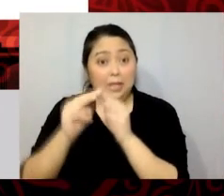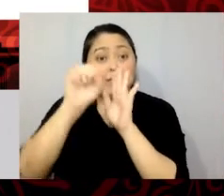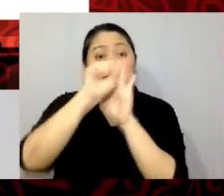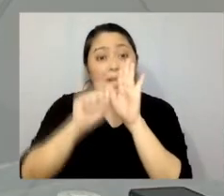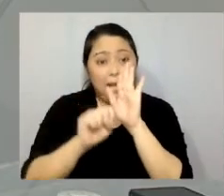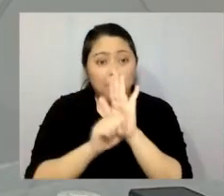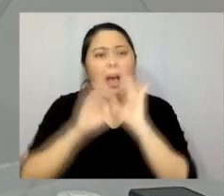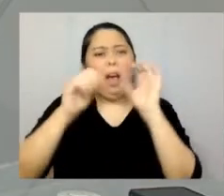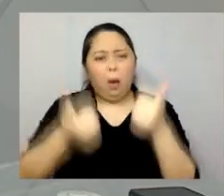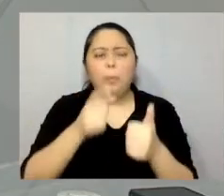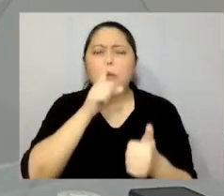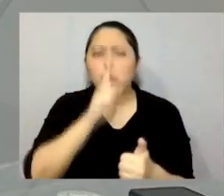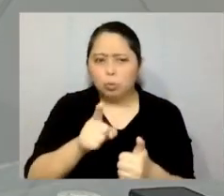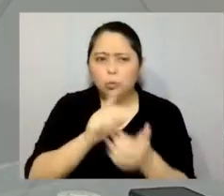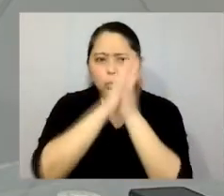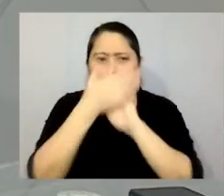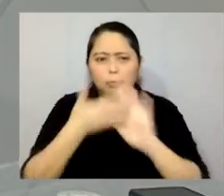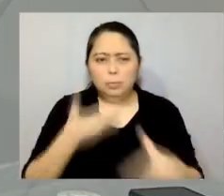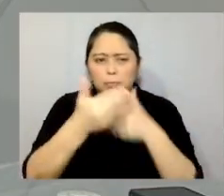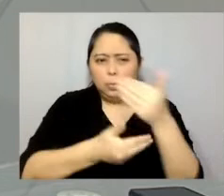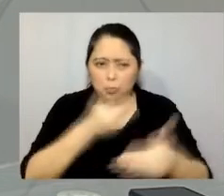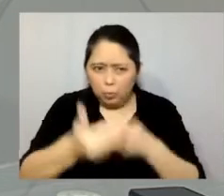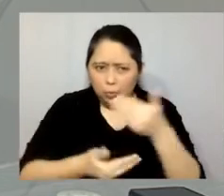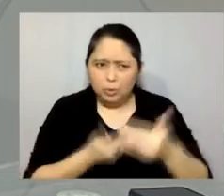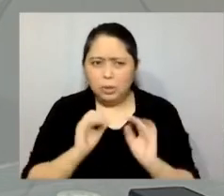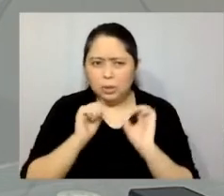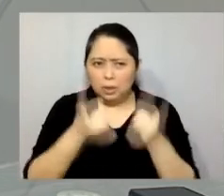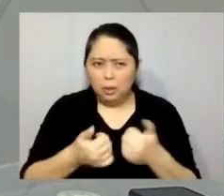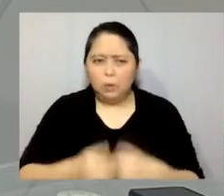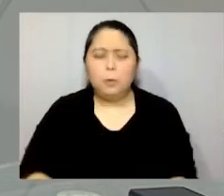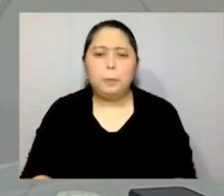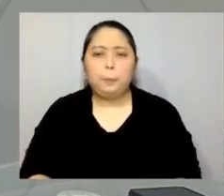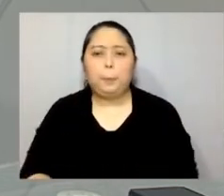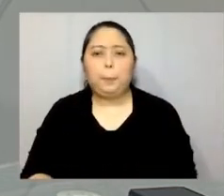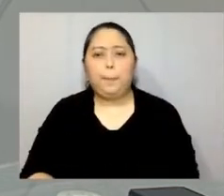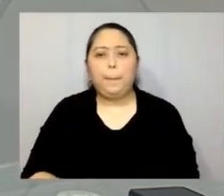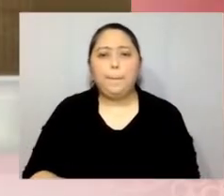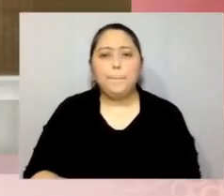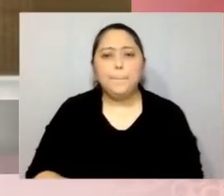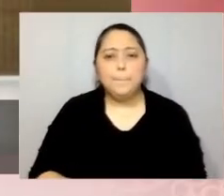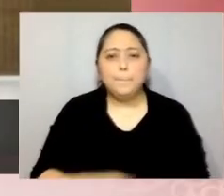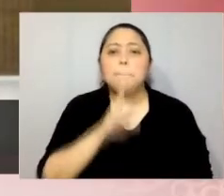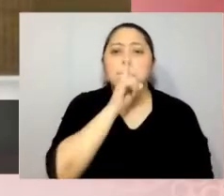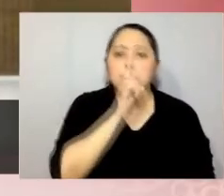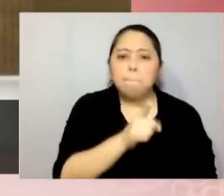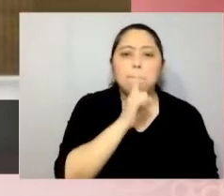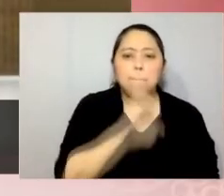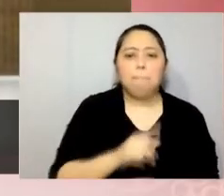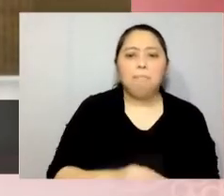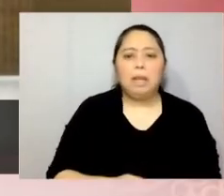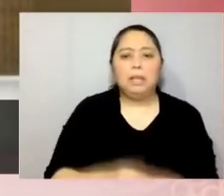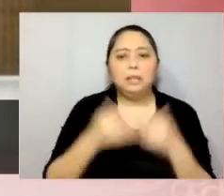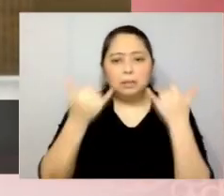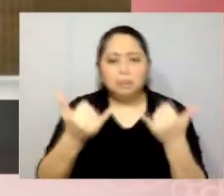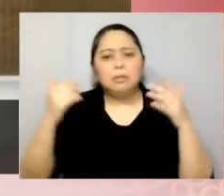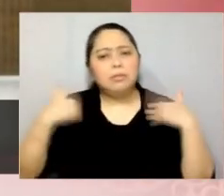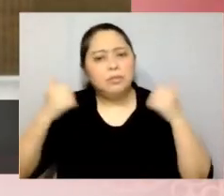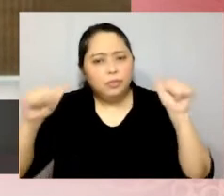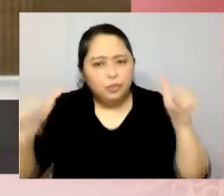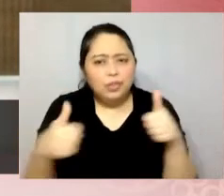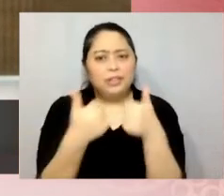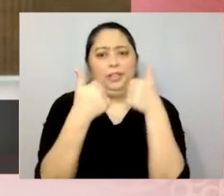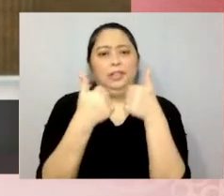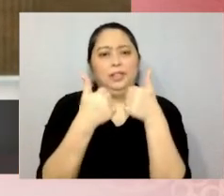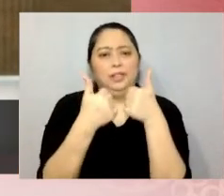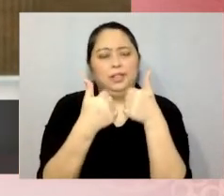in general? Would our panelists like to answer that question? Yes, it's admitted that we are beset